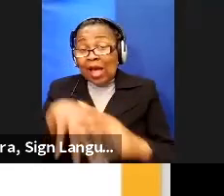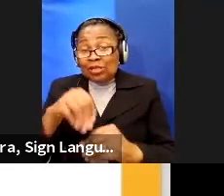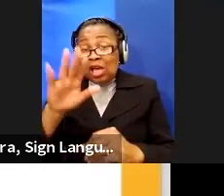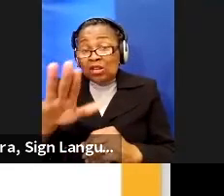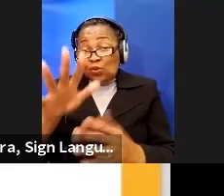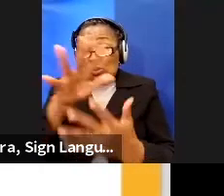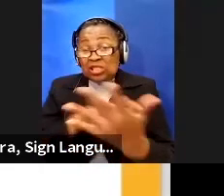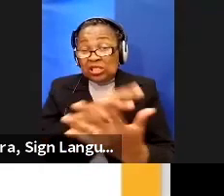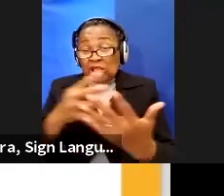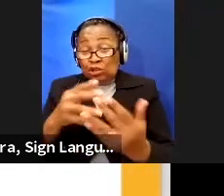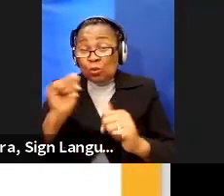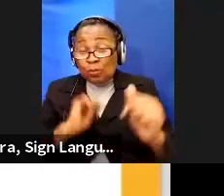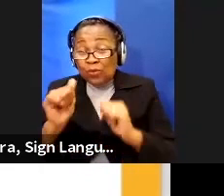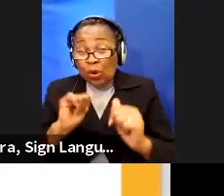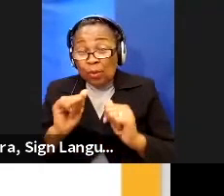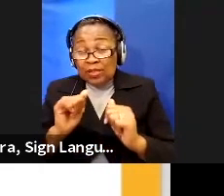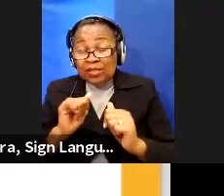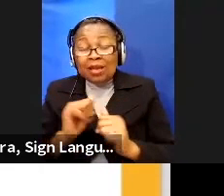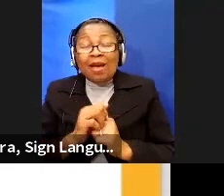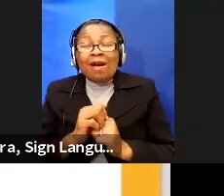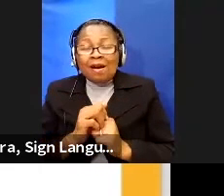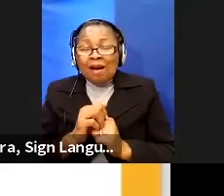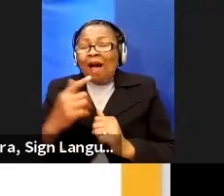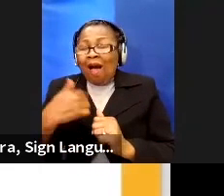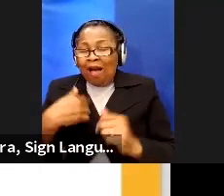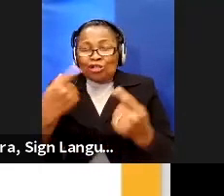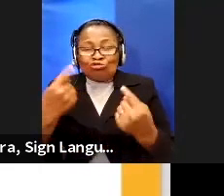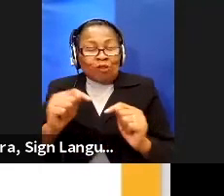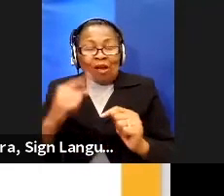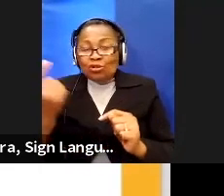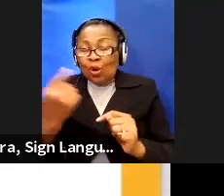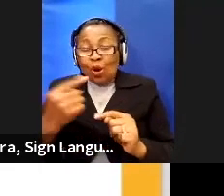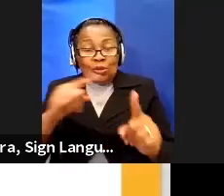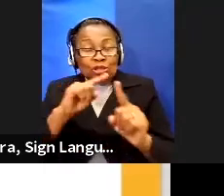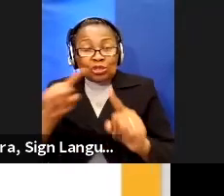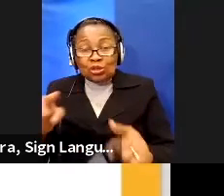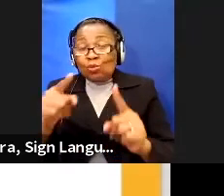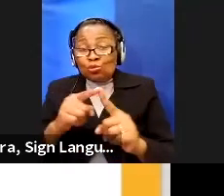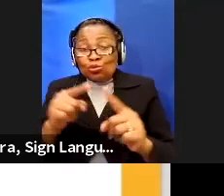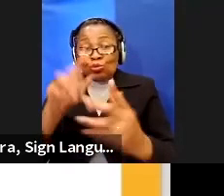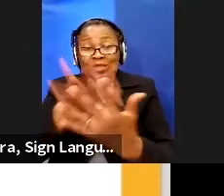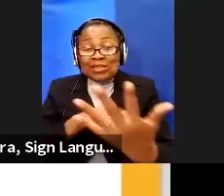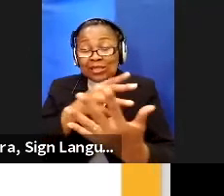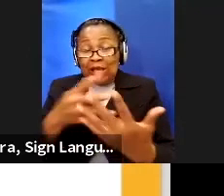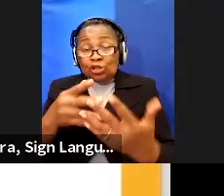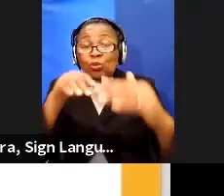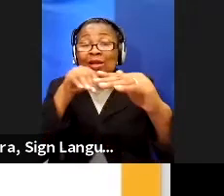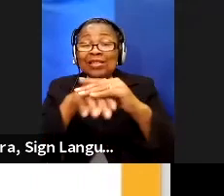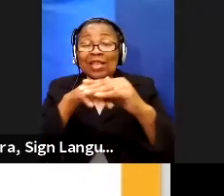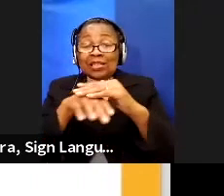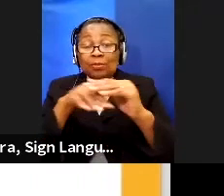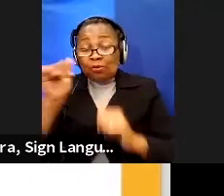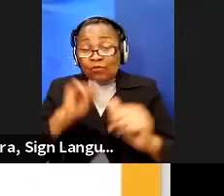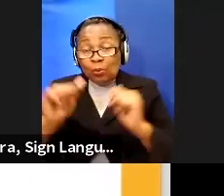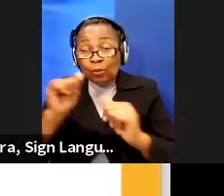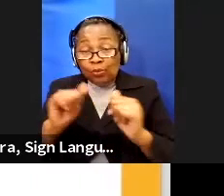performance. So I try to always go to a scheduled, accessible performance if it fits in with